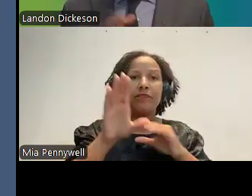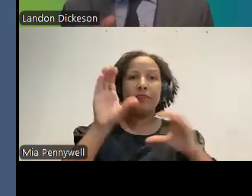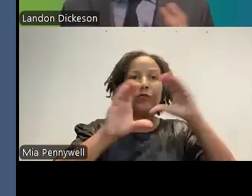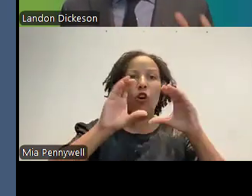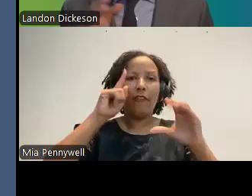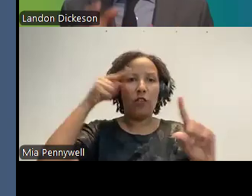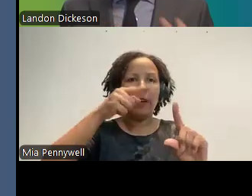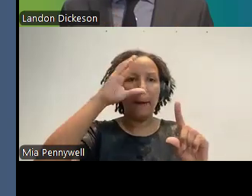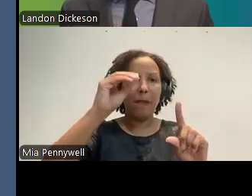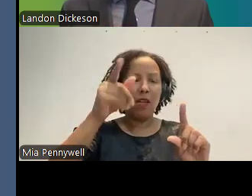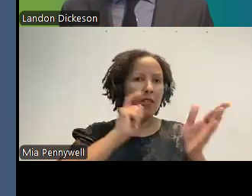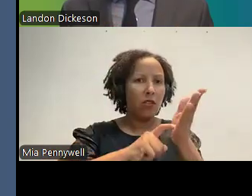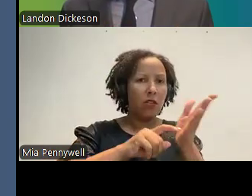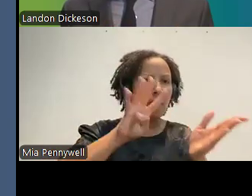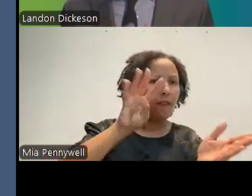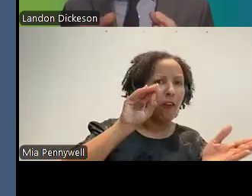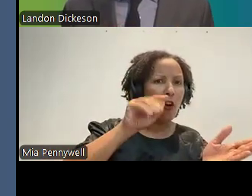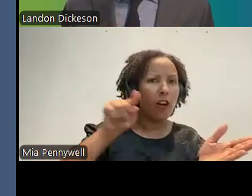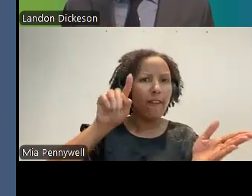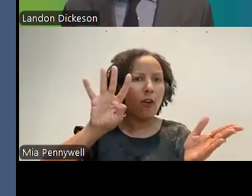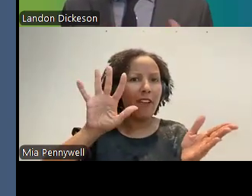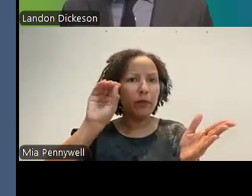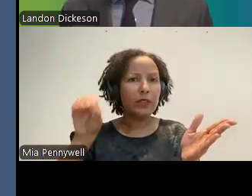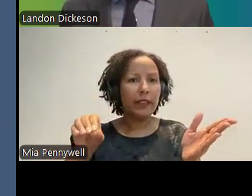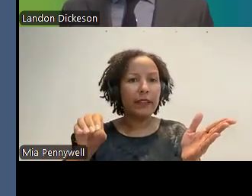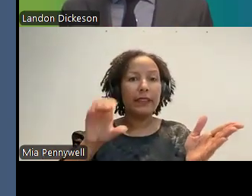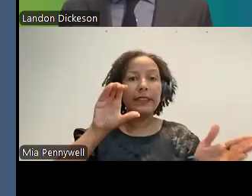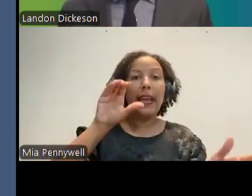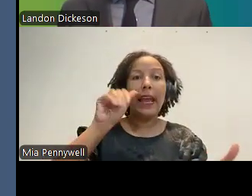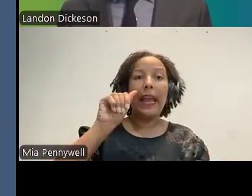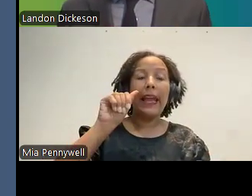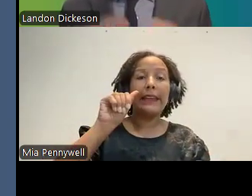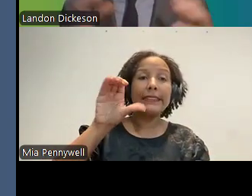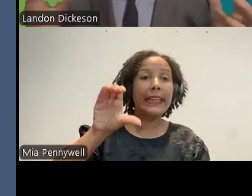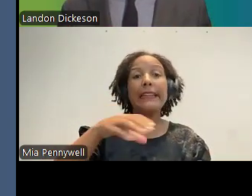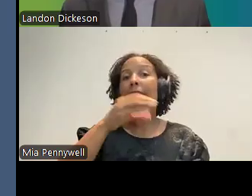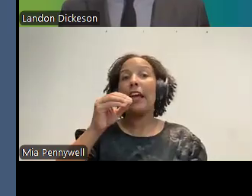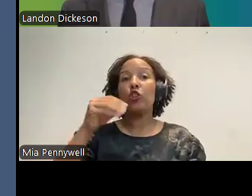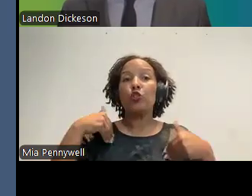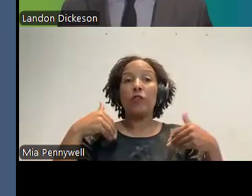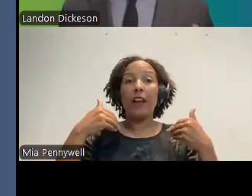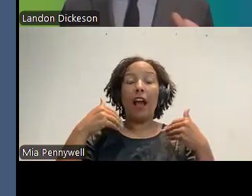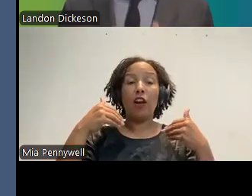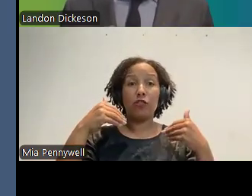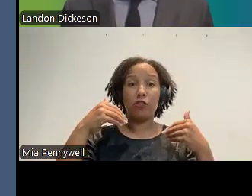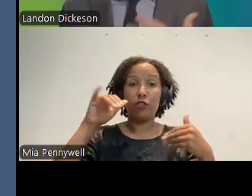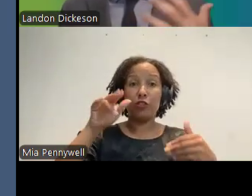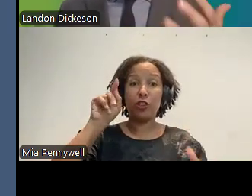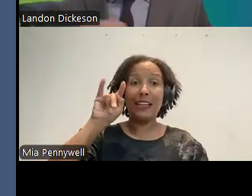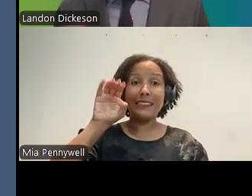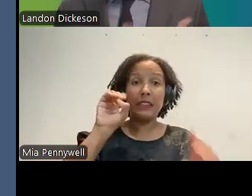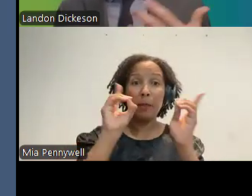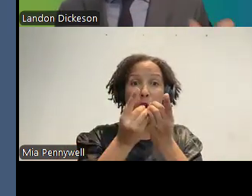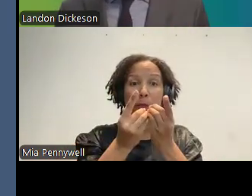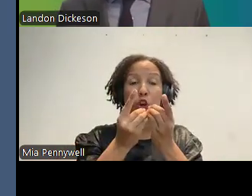about 40-45%. When the CACs and the juvenile justice departments, when they're doing universal screenings, they're seeing about 40